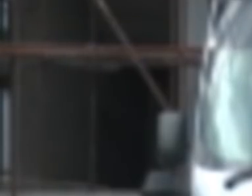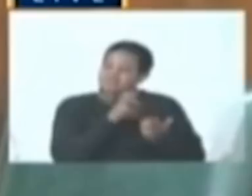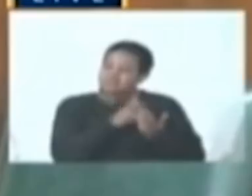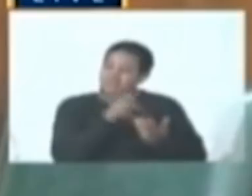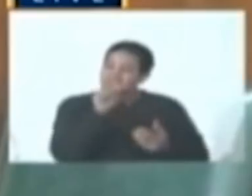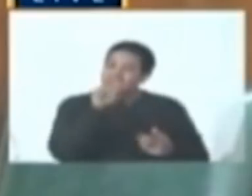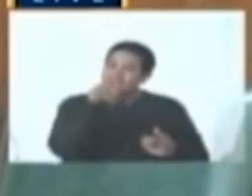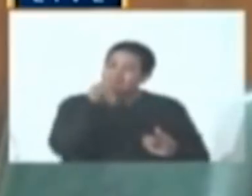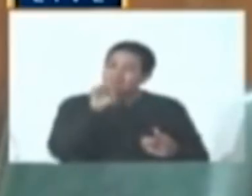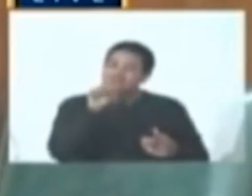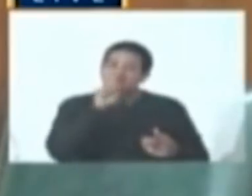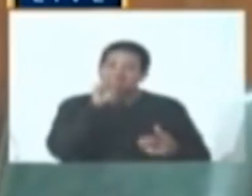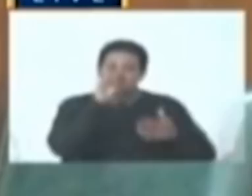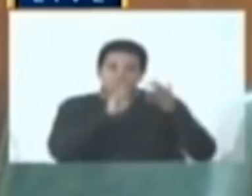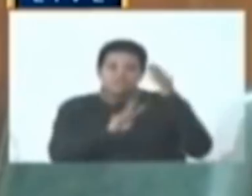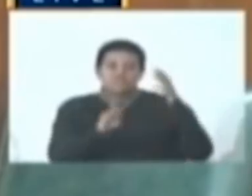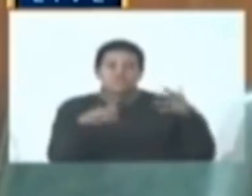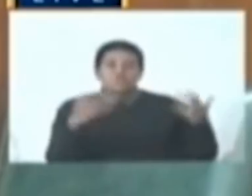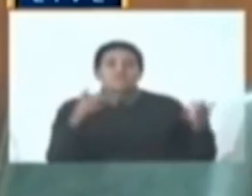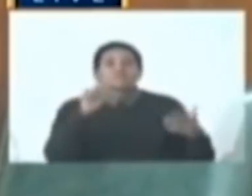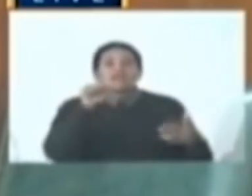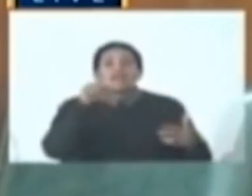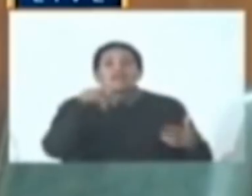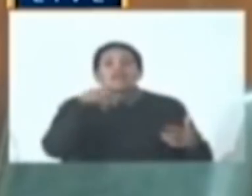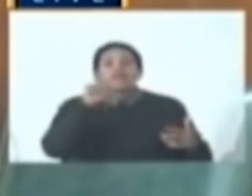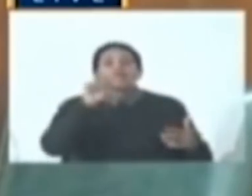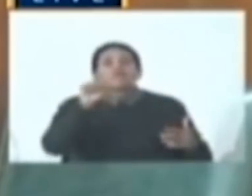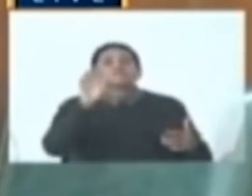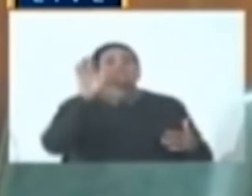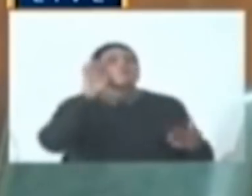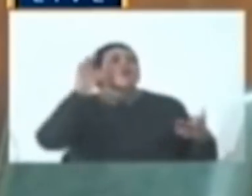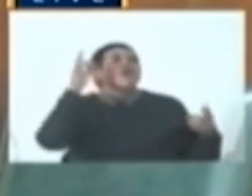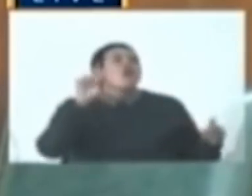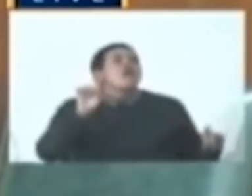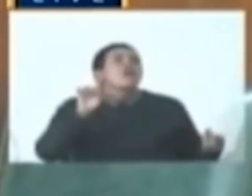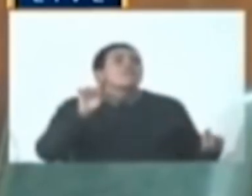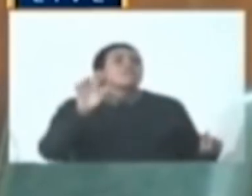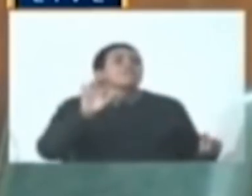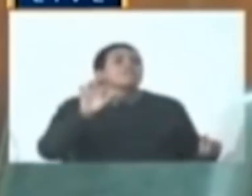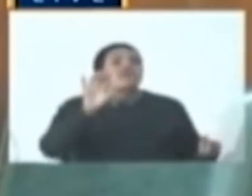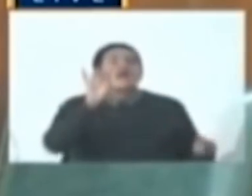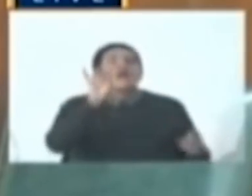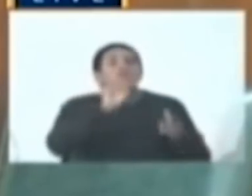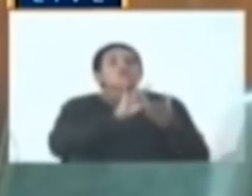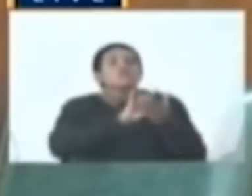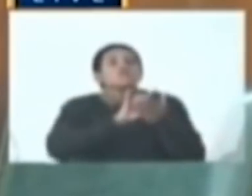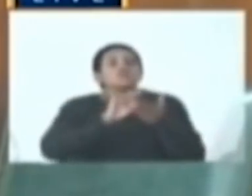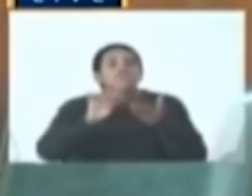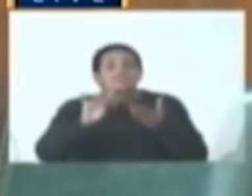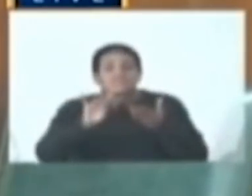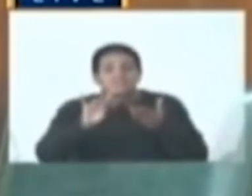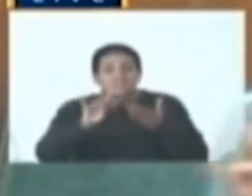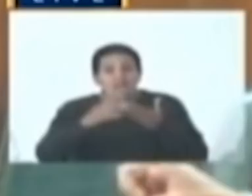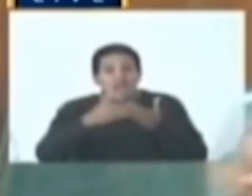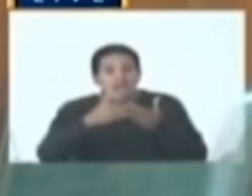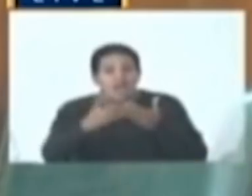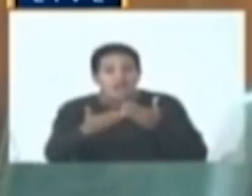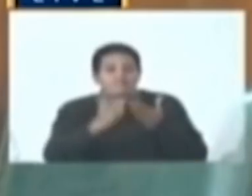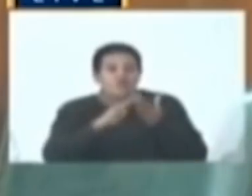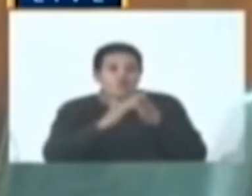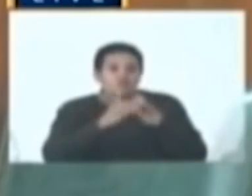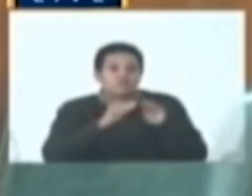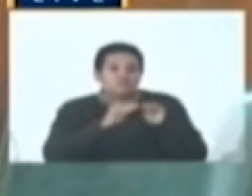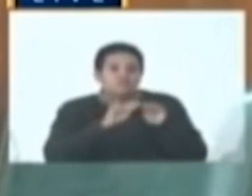period. The prediction is that the apex would occur 8 weeks after community